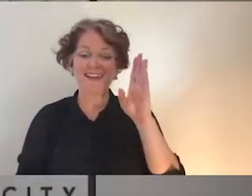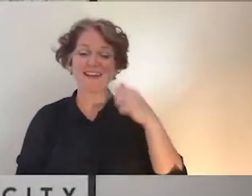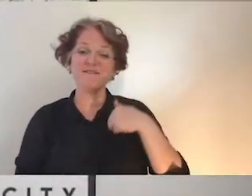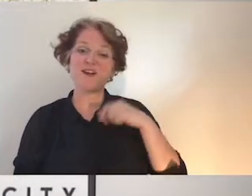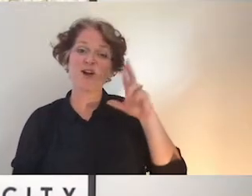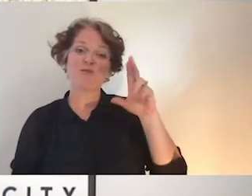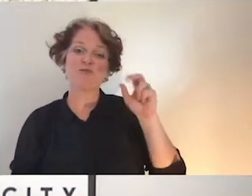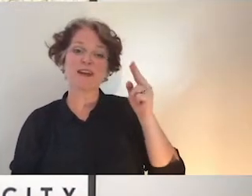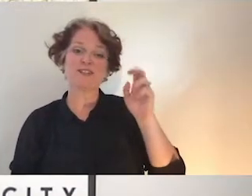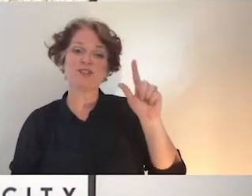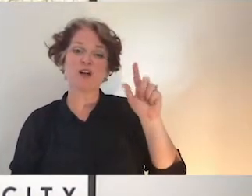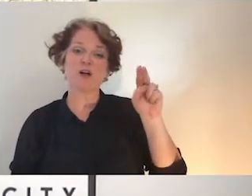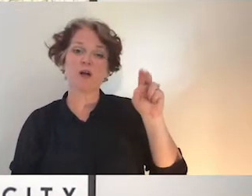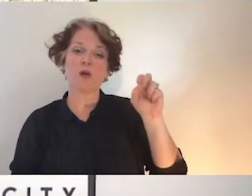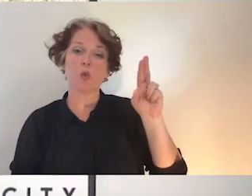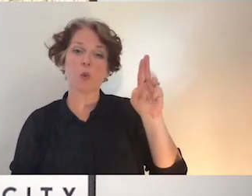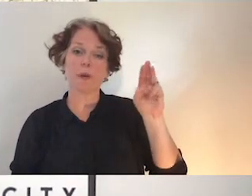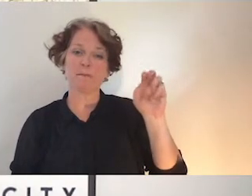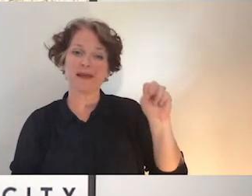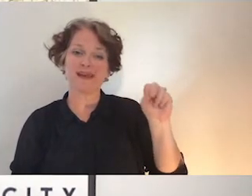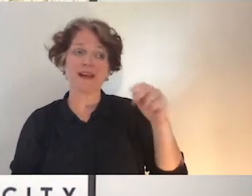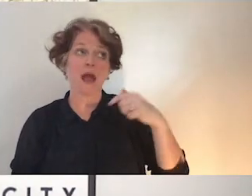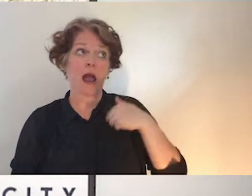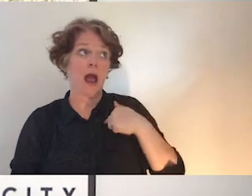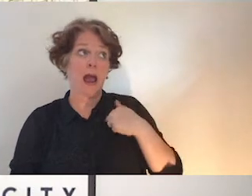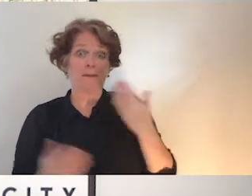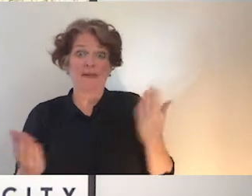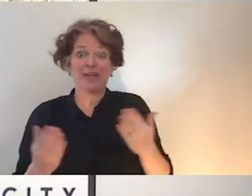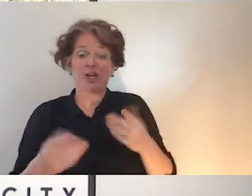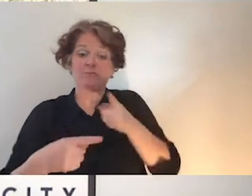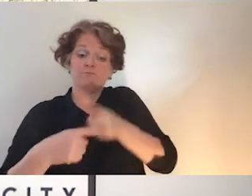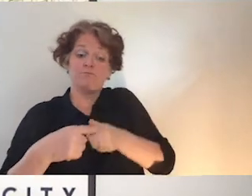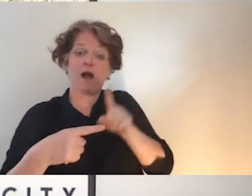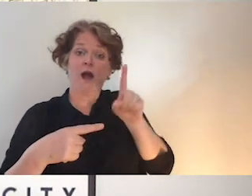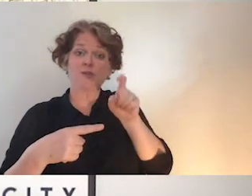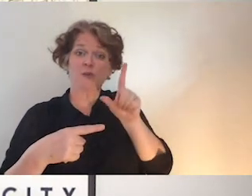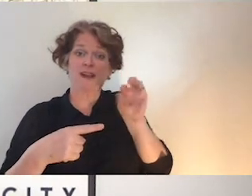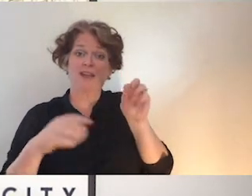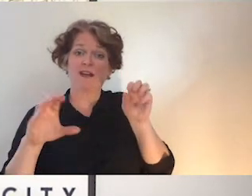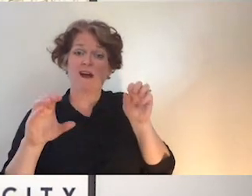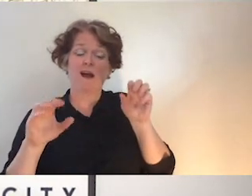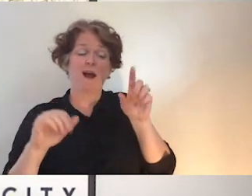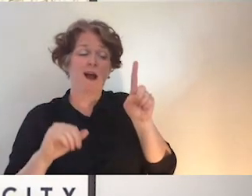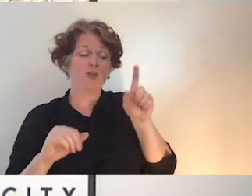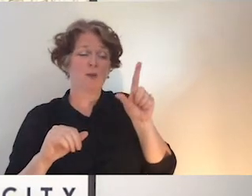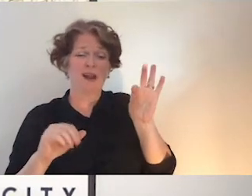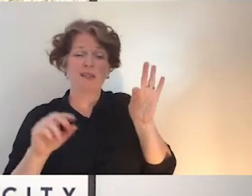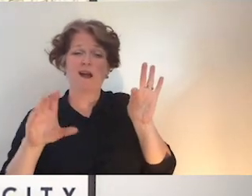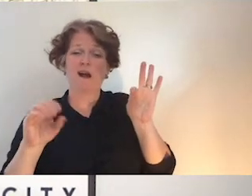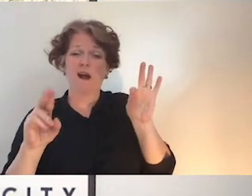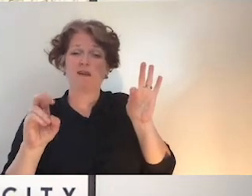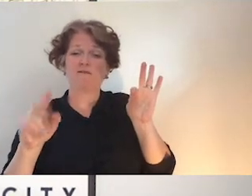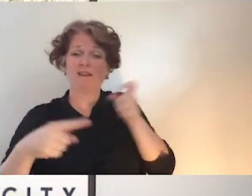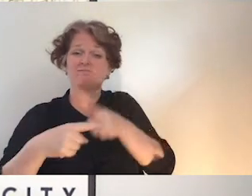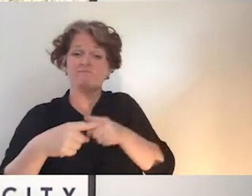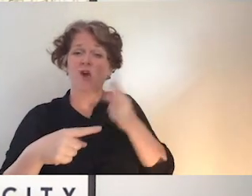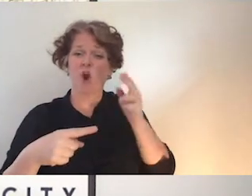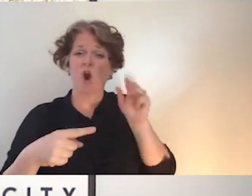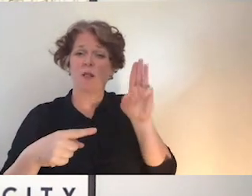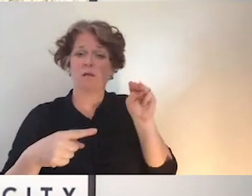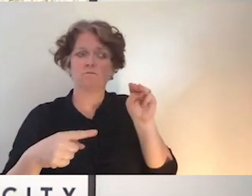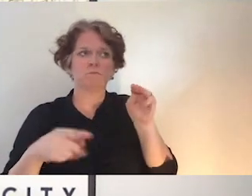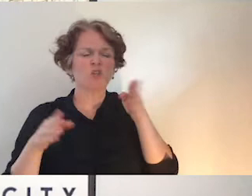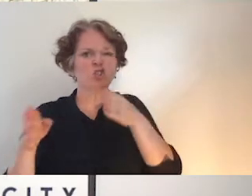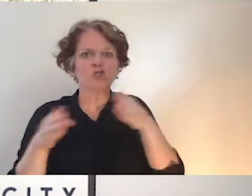Hi, I'm Rachel Norman, and I'm speaking to you from the corner of 129th and Convent in Harlem. The streets